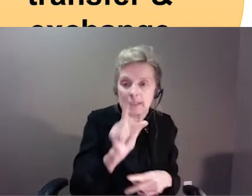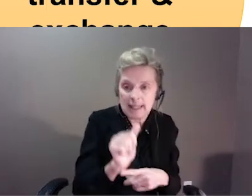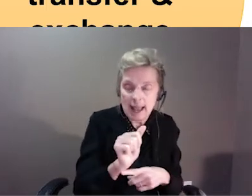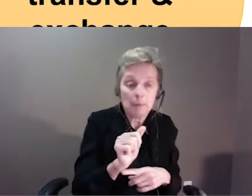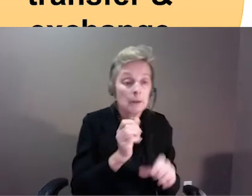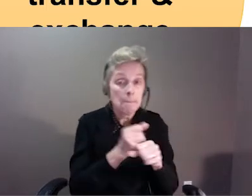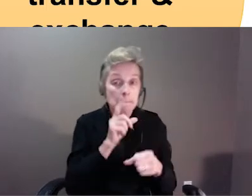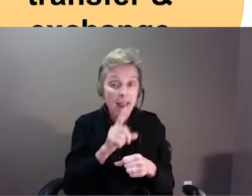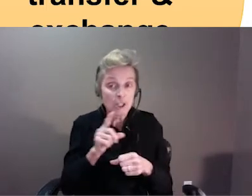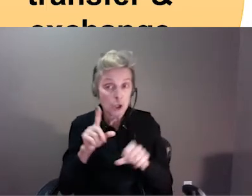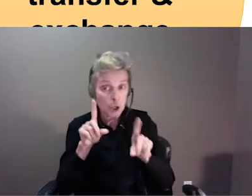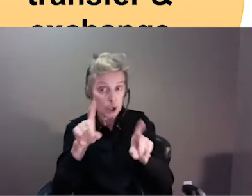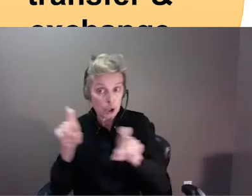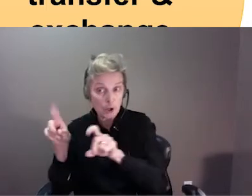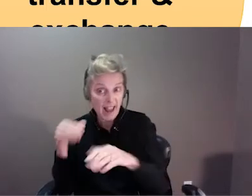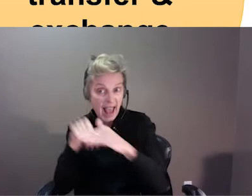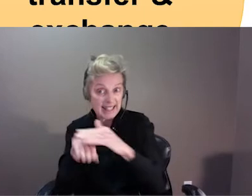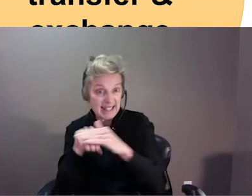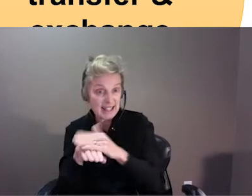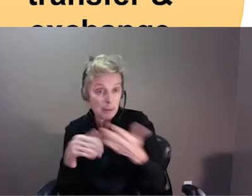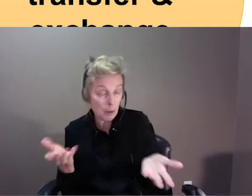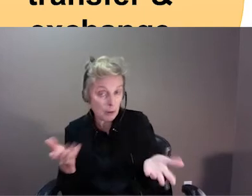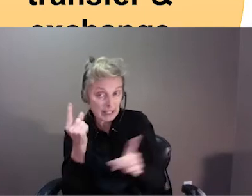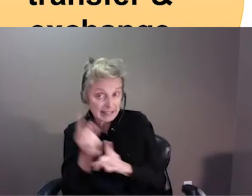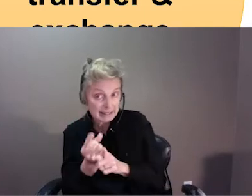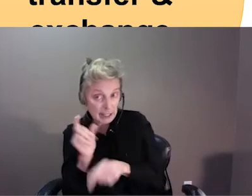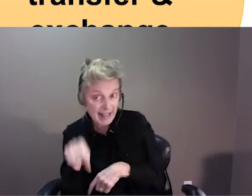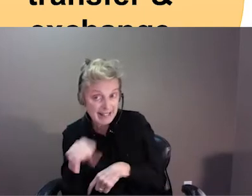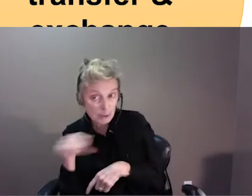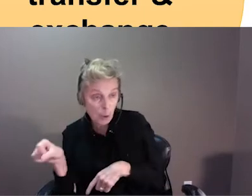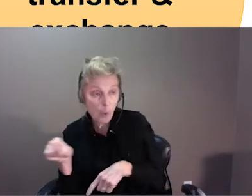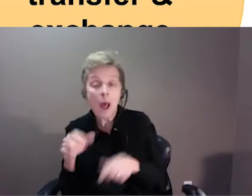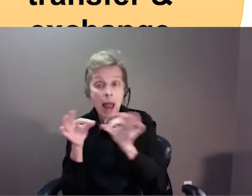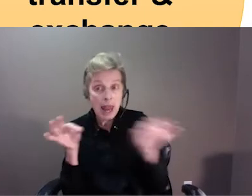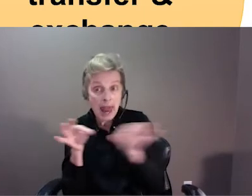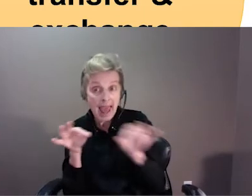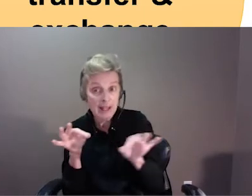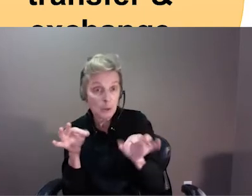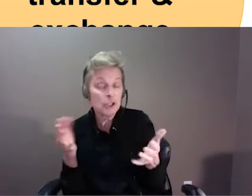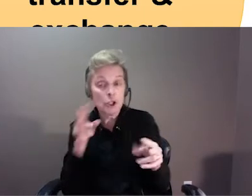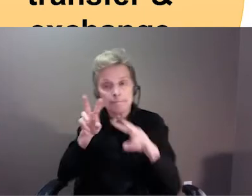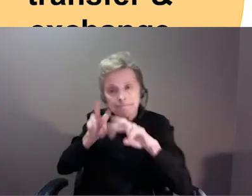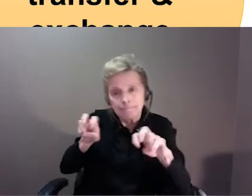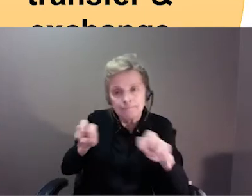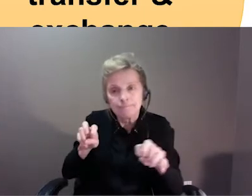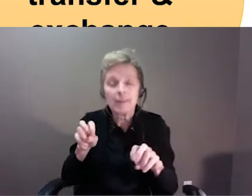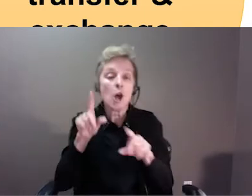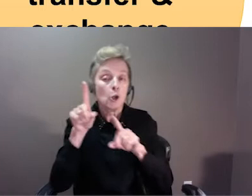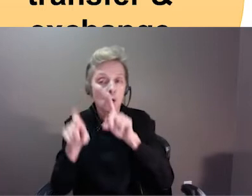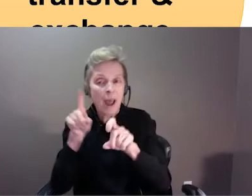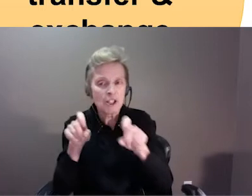to participants, for example, with the language that was used, the kinds of questions that we asked, and compatibility